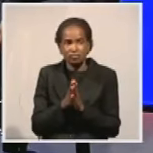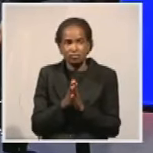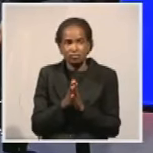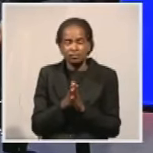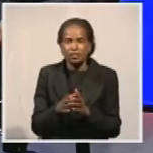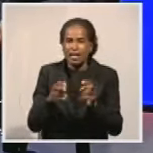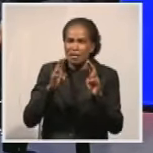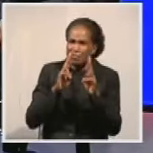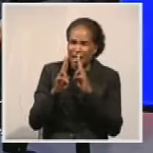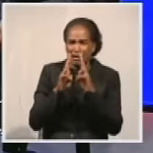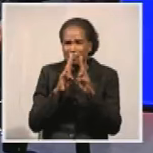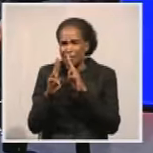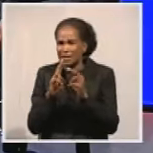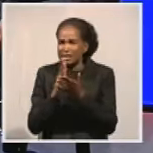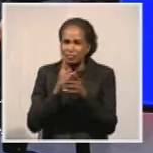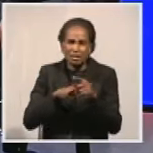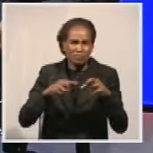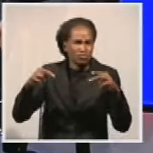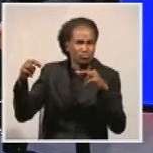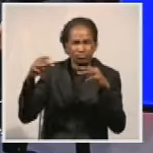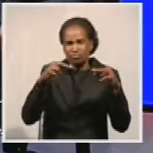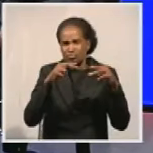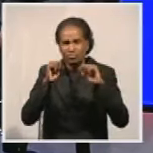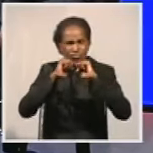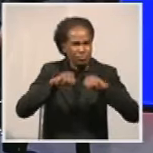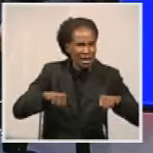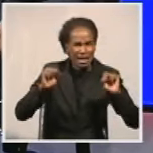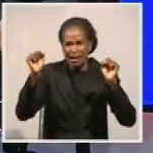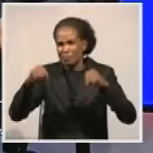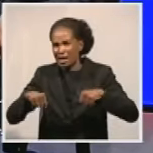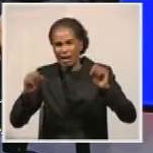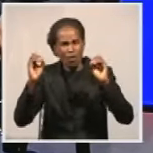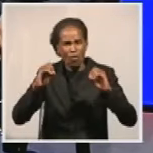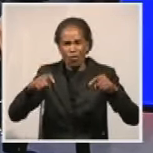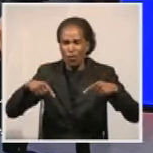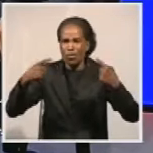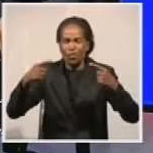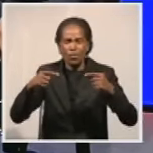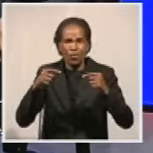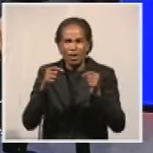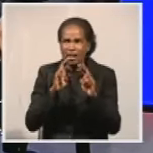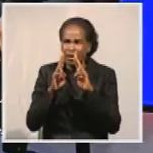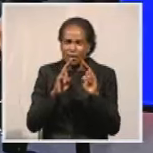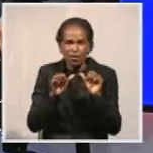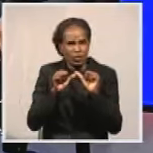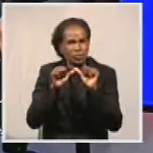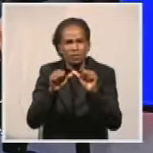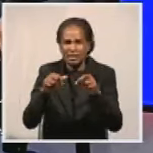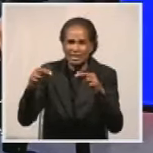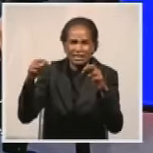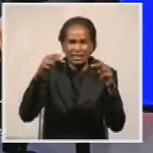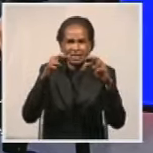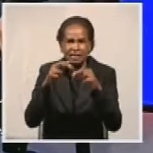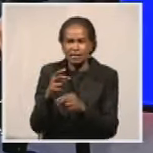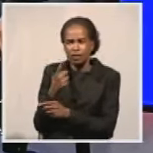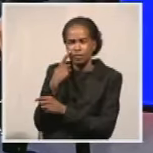of consultations and sometimes stalemates when it comes to this item. What are your immediate thoughts when you watch that clip now and contribution